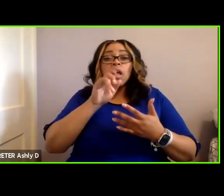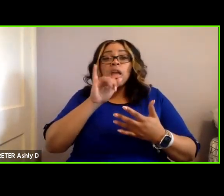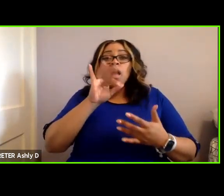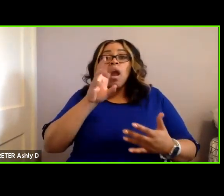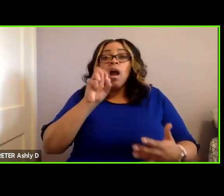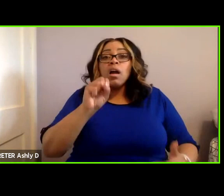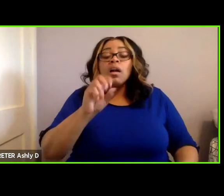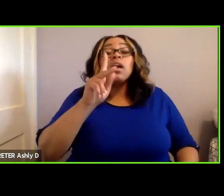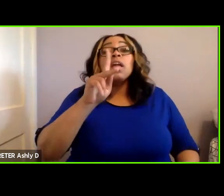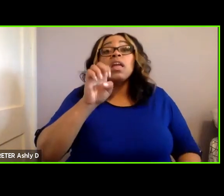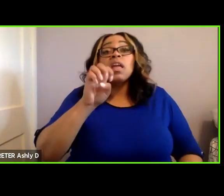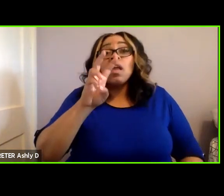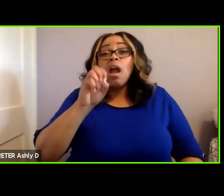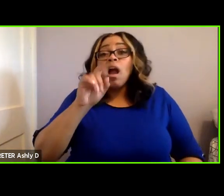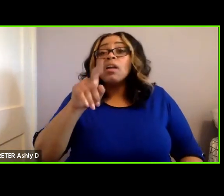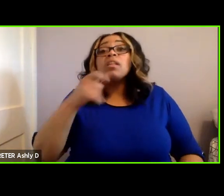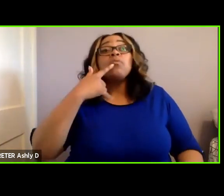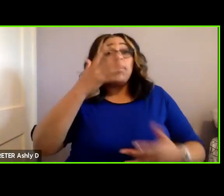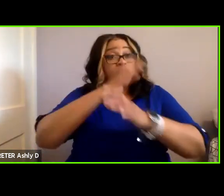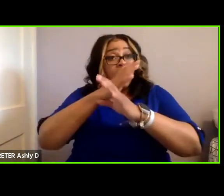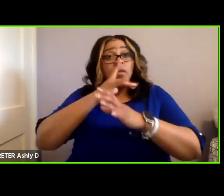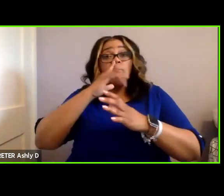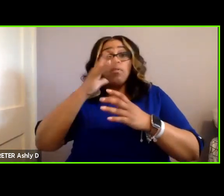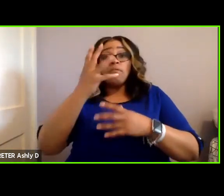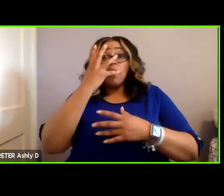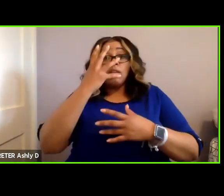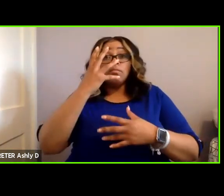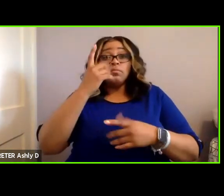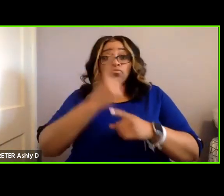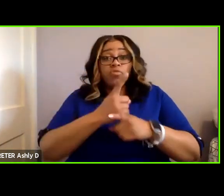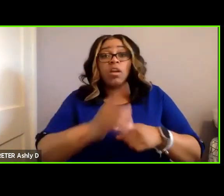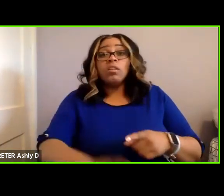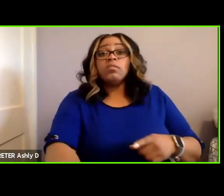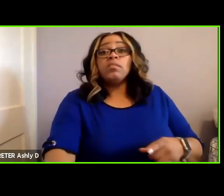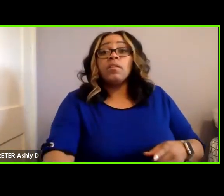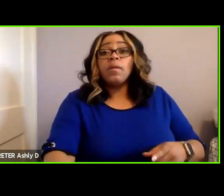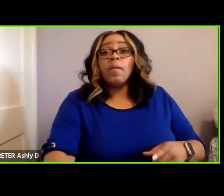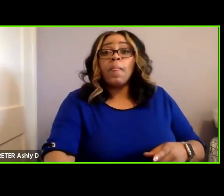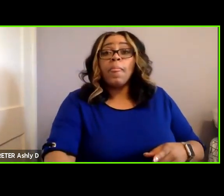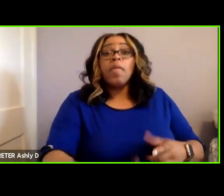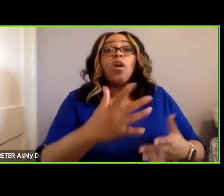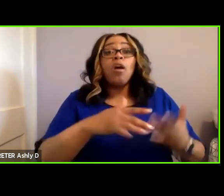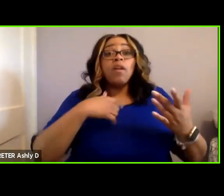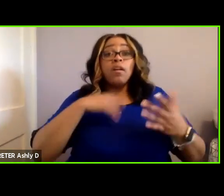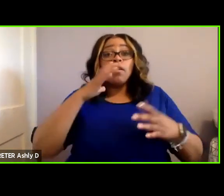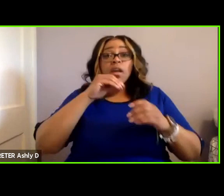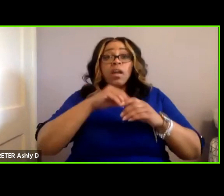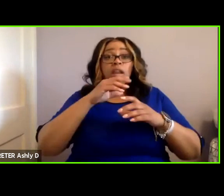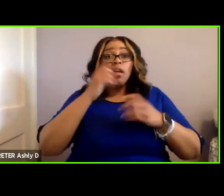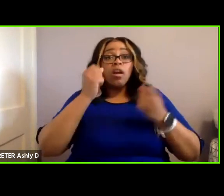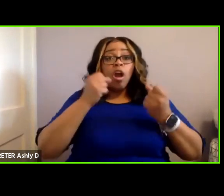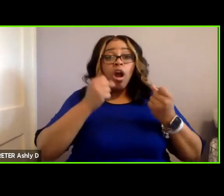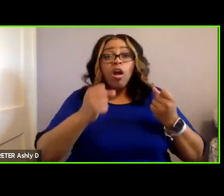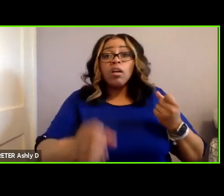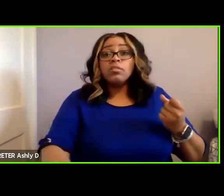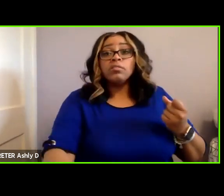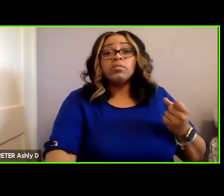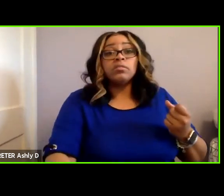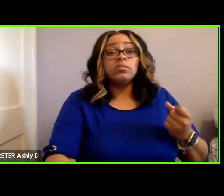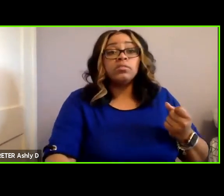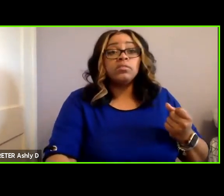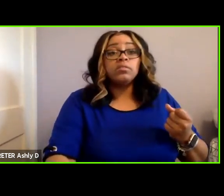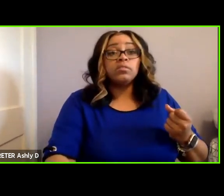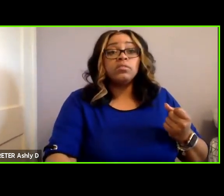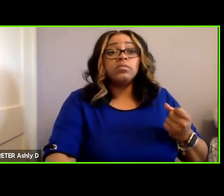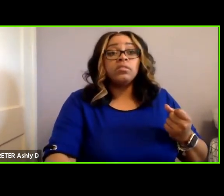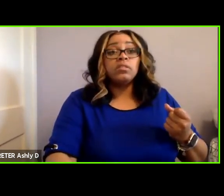that these things would probably have a camera facing the passenger. They already have cameras in a lot of these cars. Your